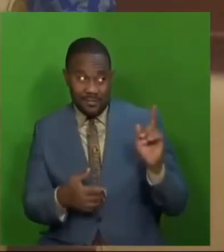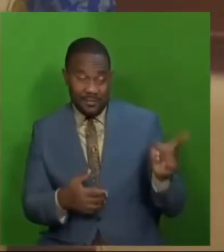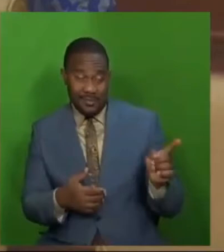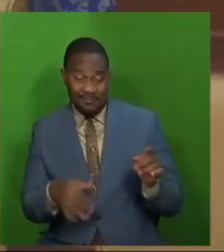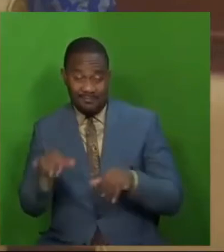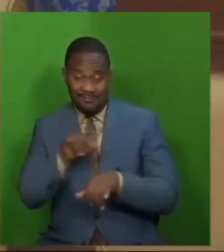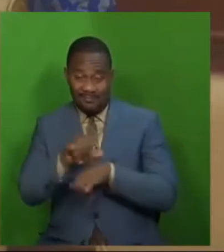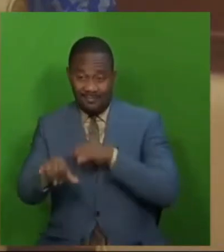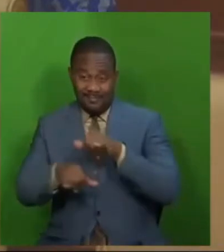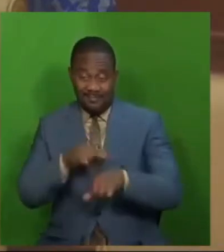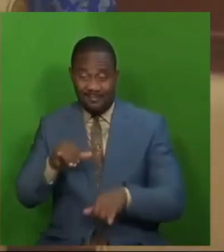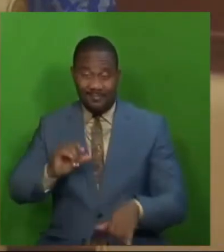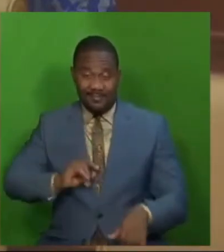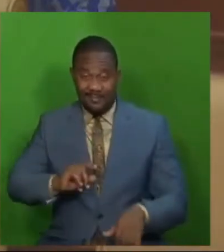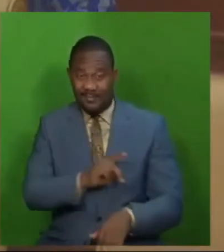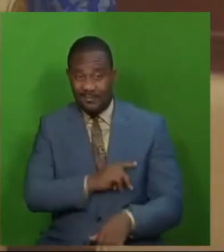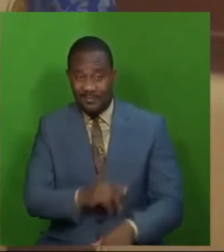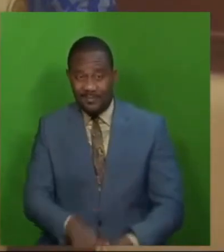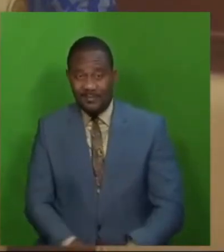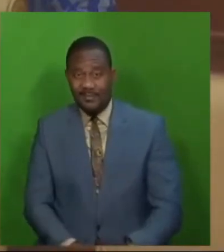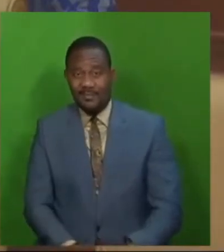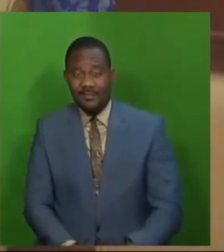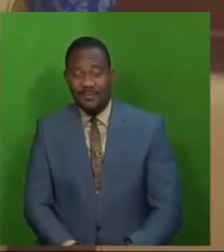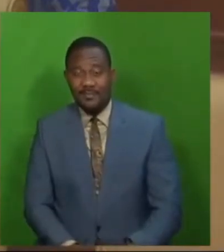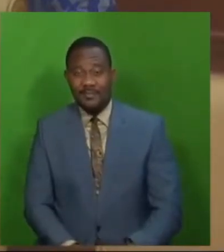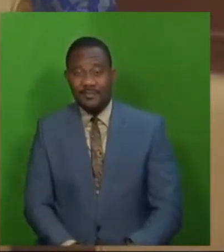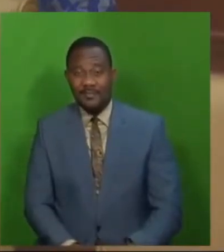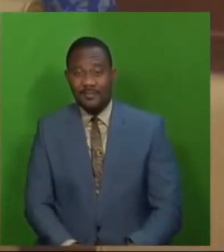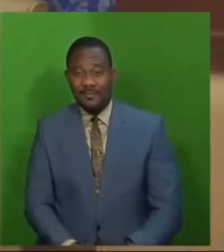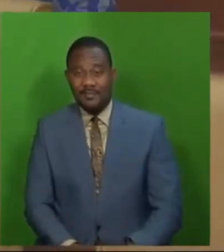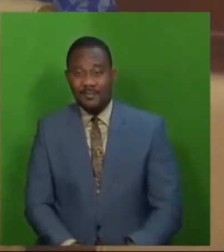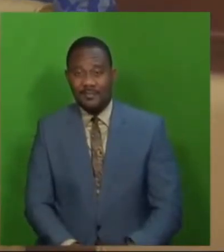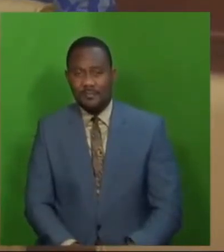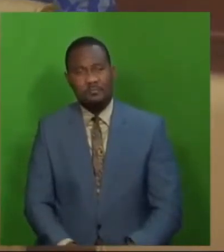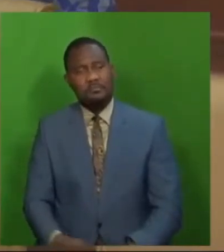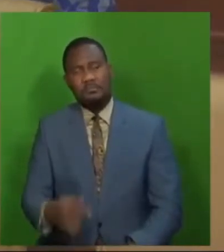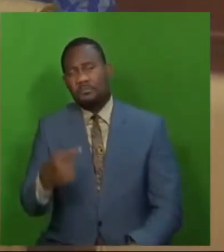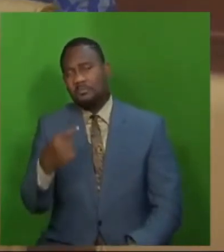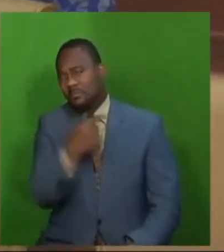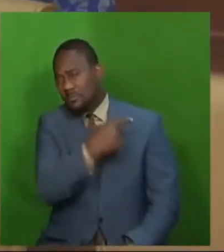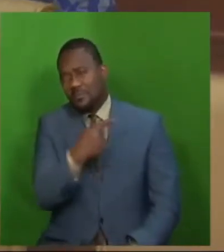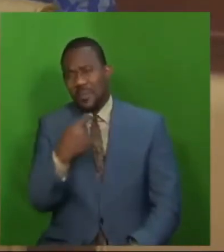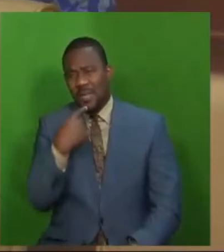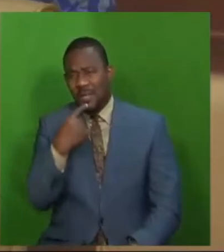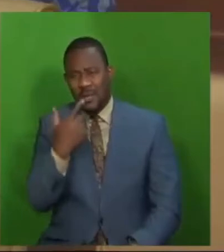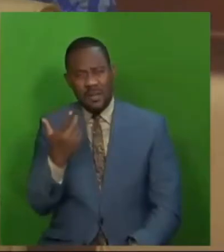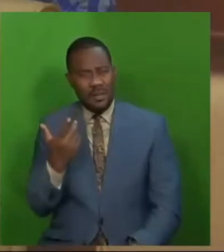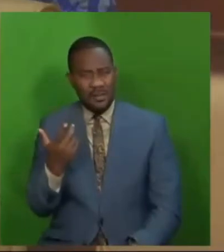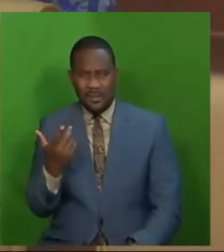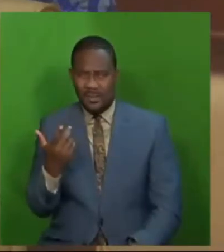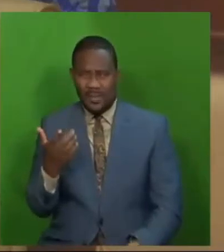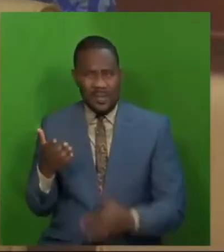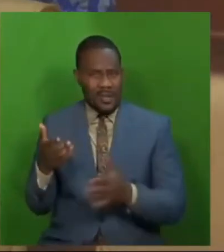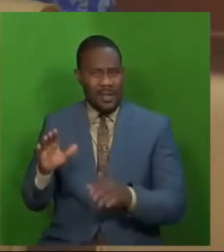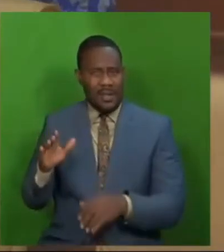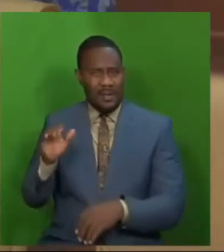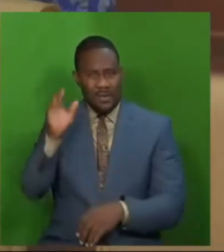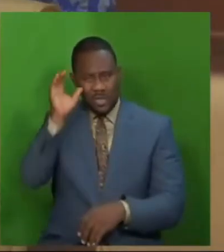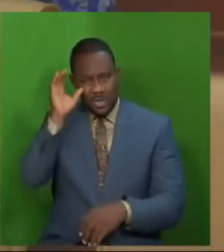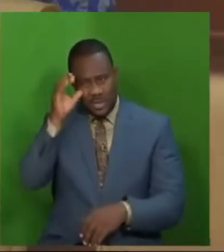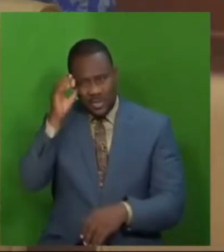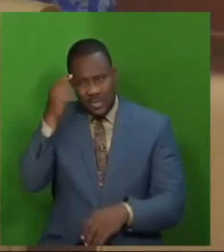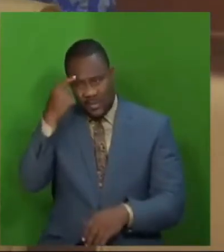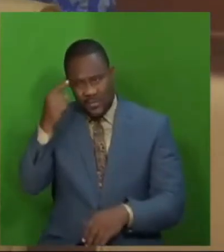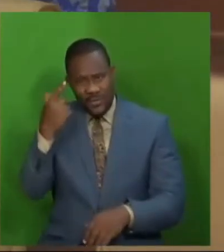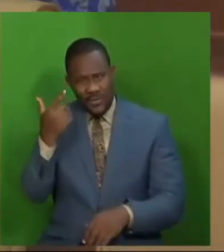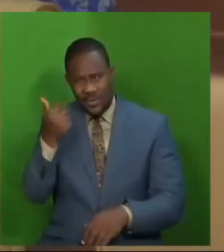House. Again, my colleague said that we had securitized a debt fund to the Chinese for 10 years. We were in this House, and we